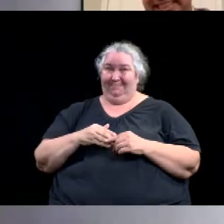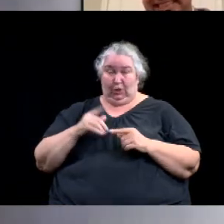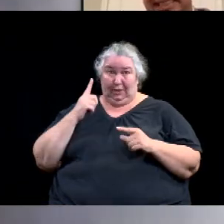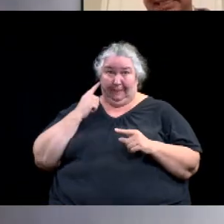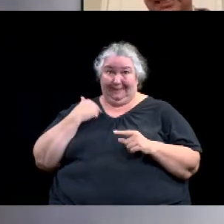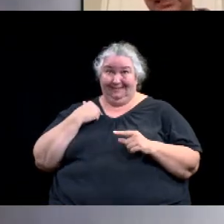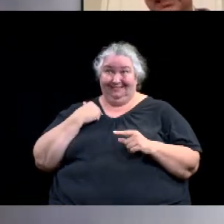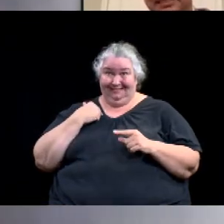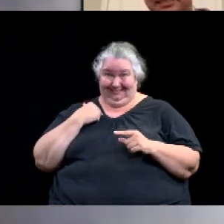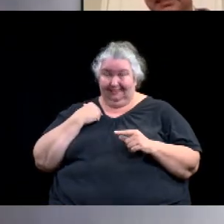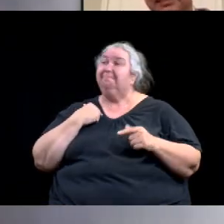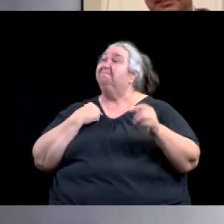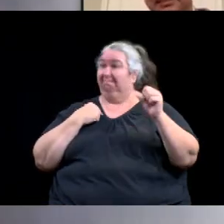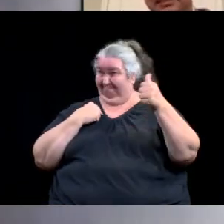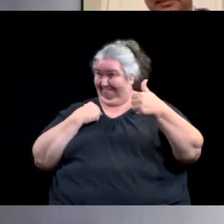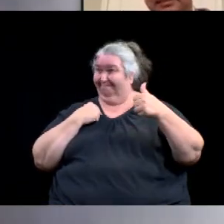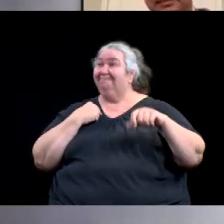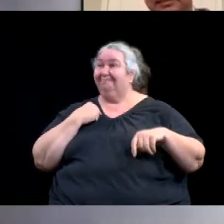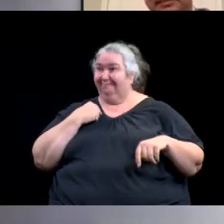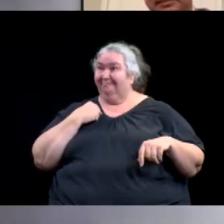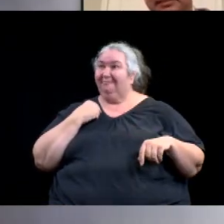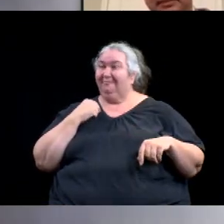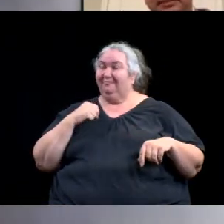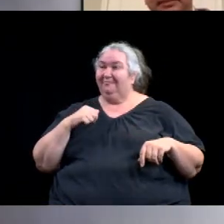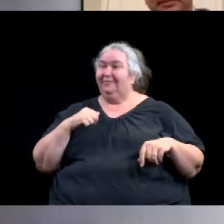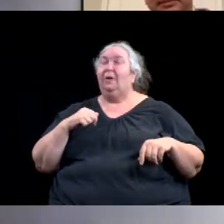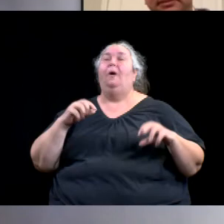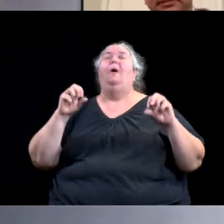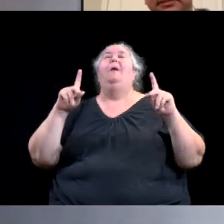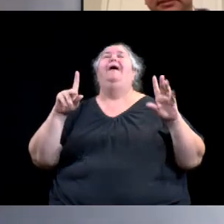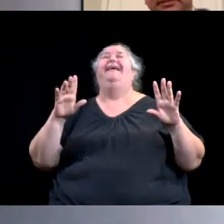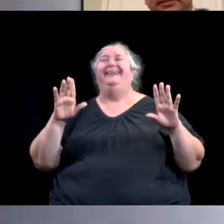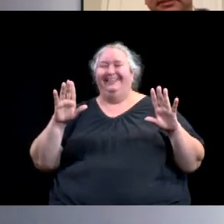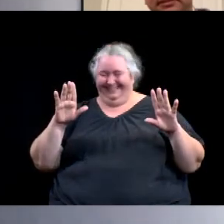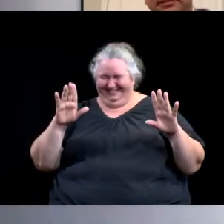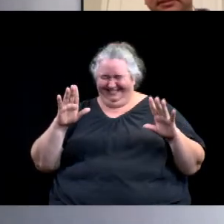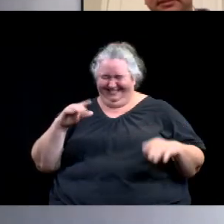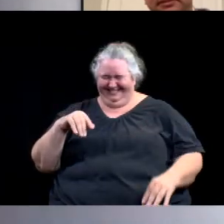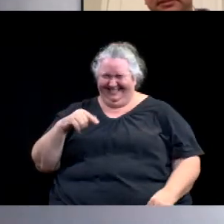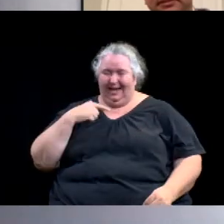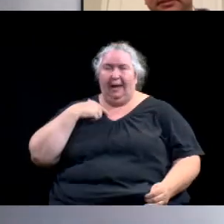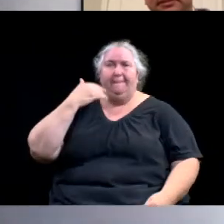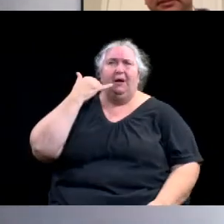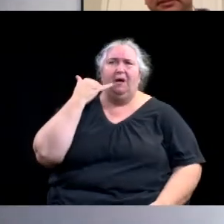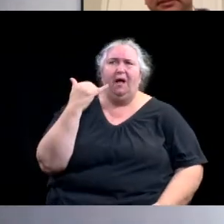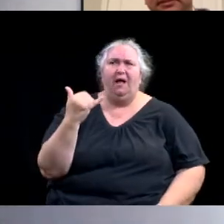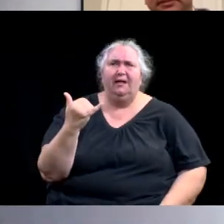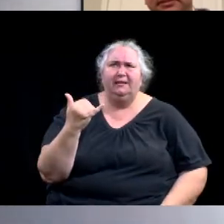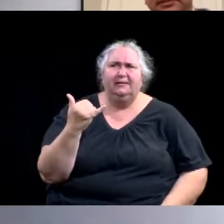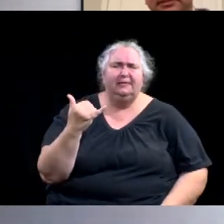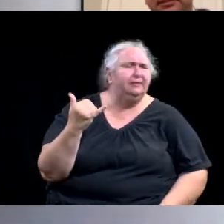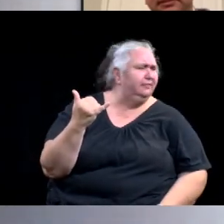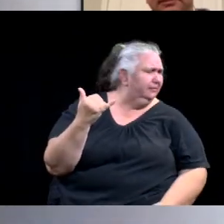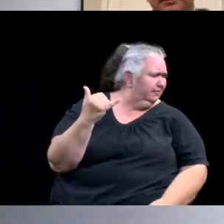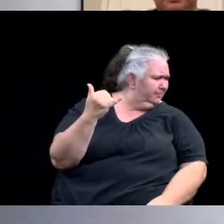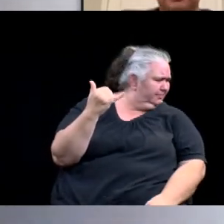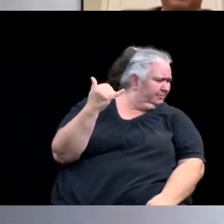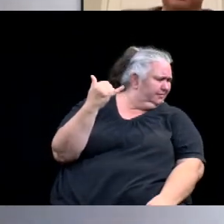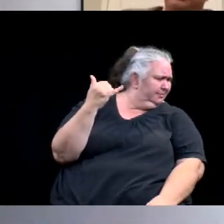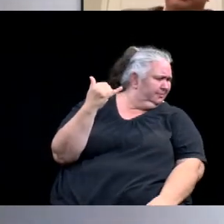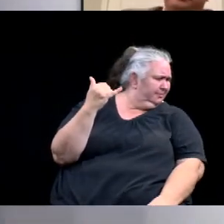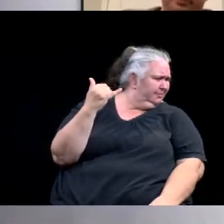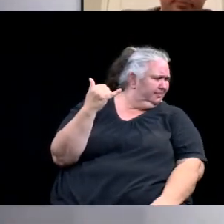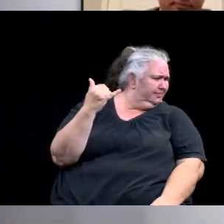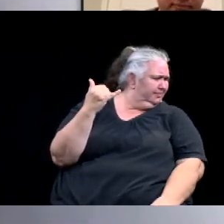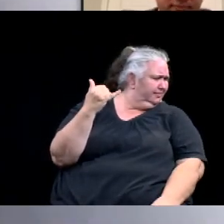calling in reference to the City of Waco Charter. I came in August 1st of 2017 about